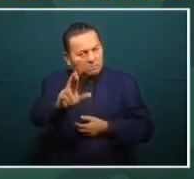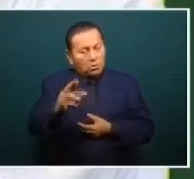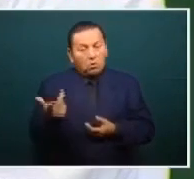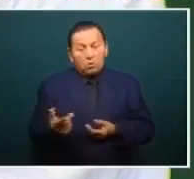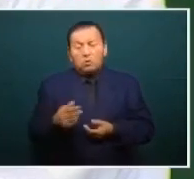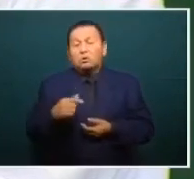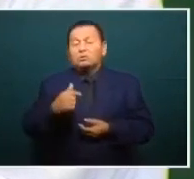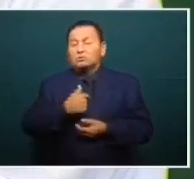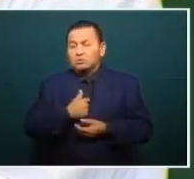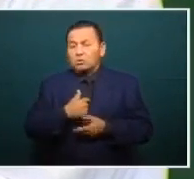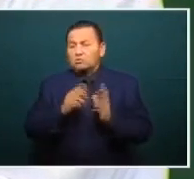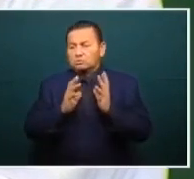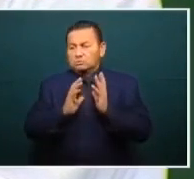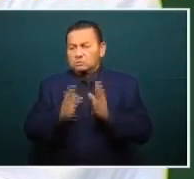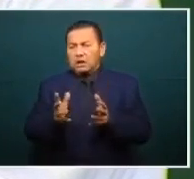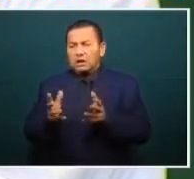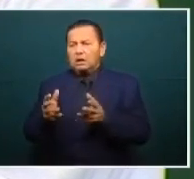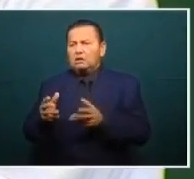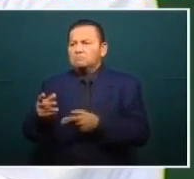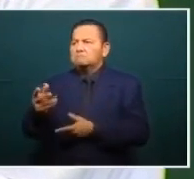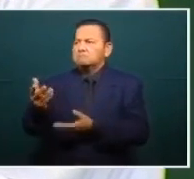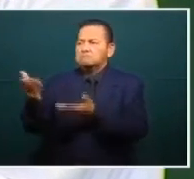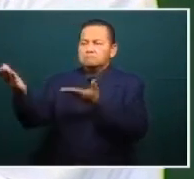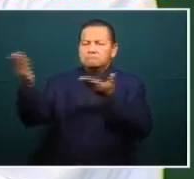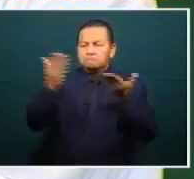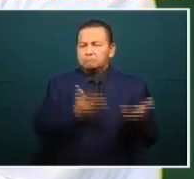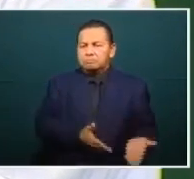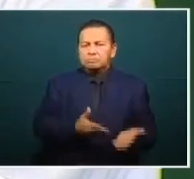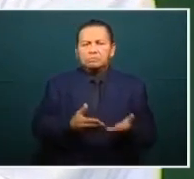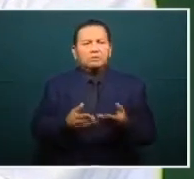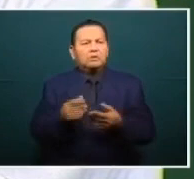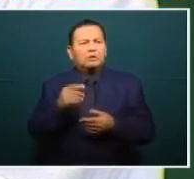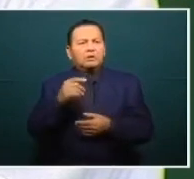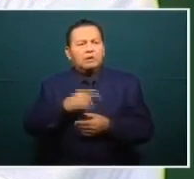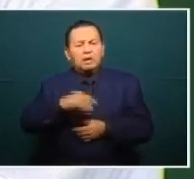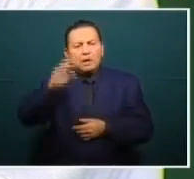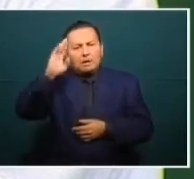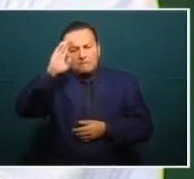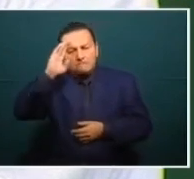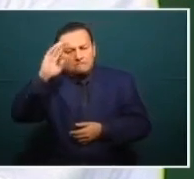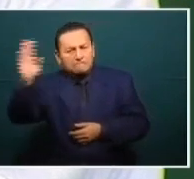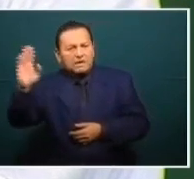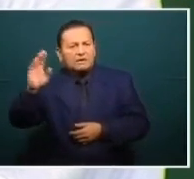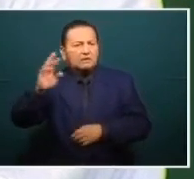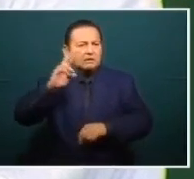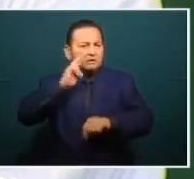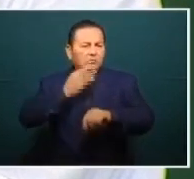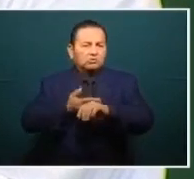Here in the case of